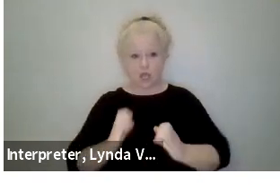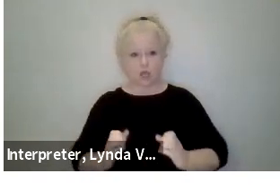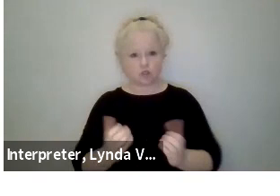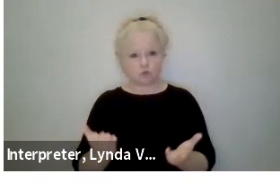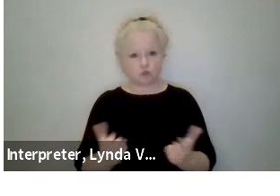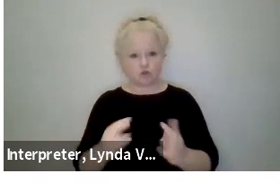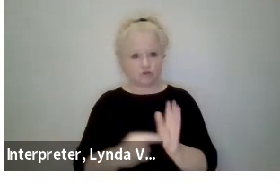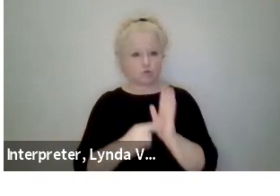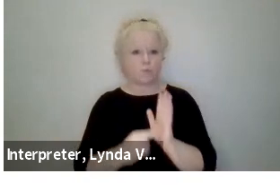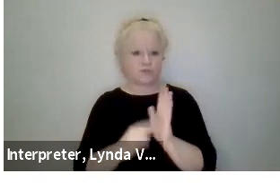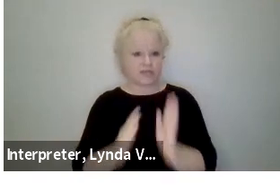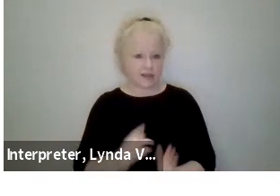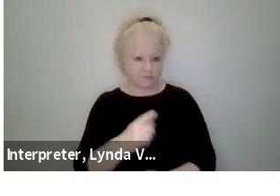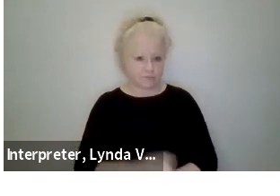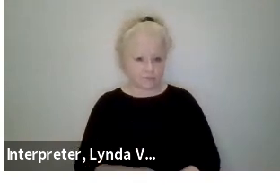representative.